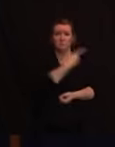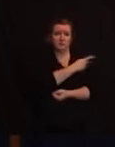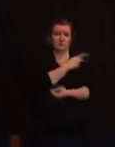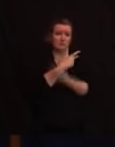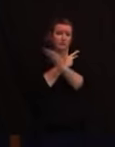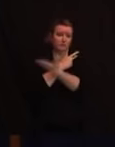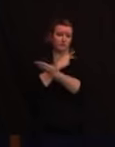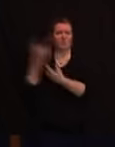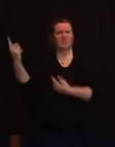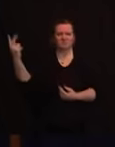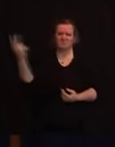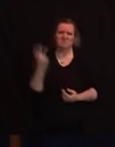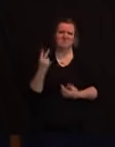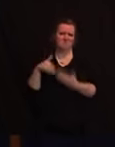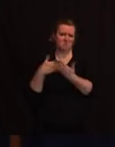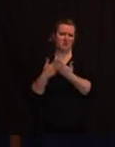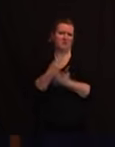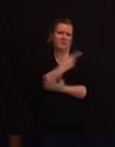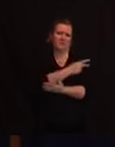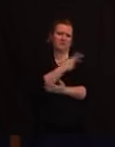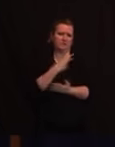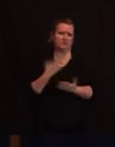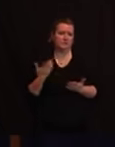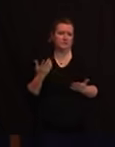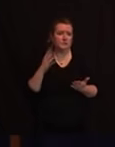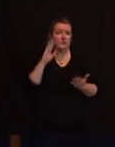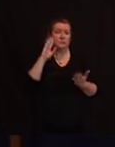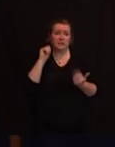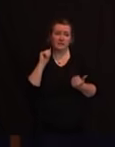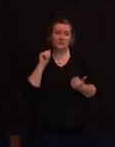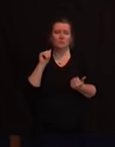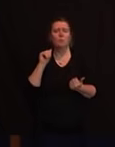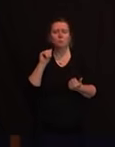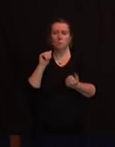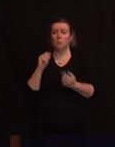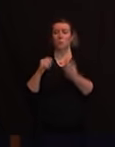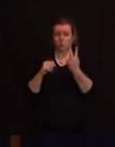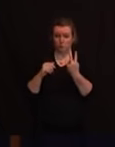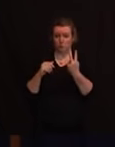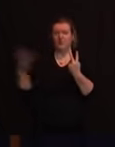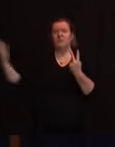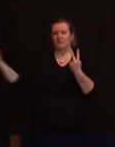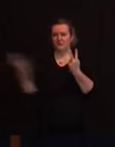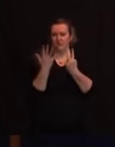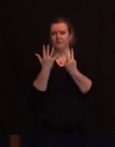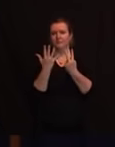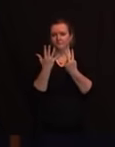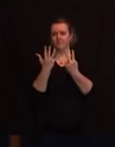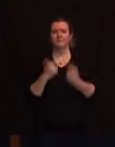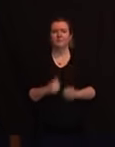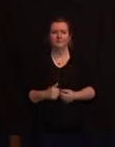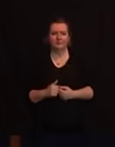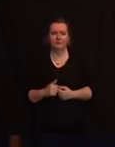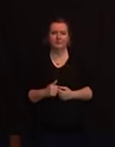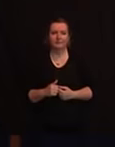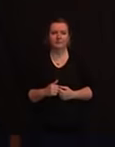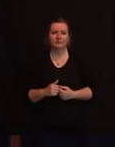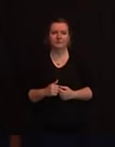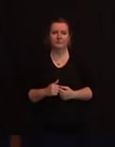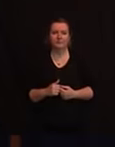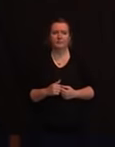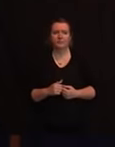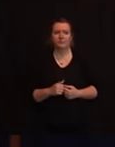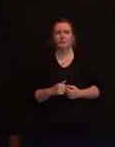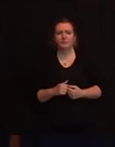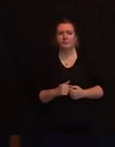went well, and they're expecting 5 more this afternoon. PharmaCare is providing full pharmacy services,